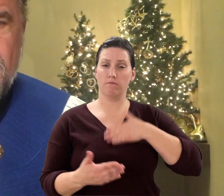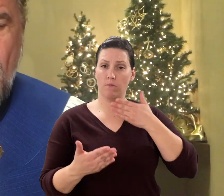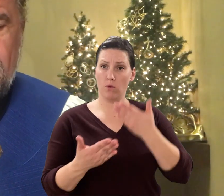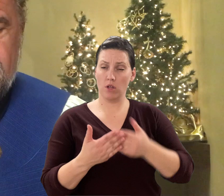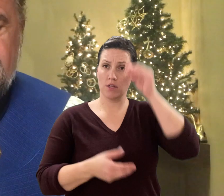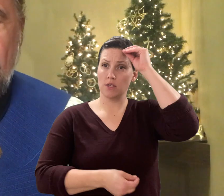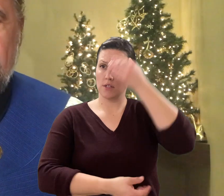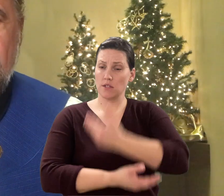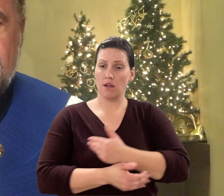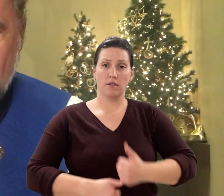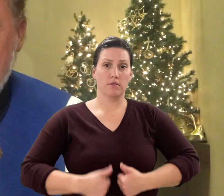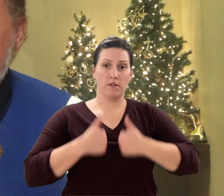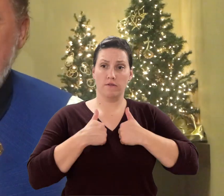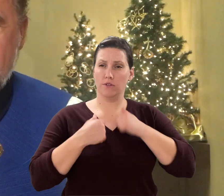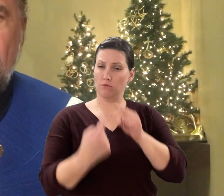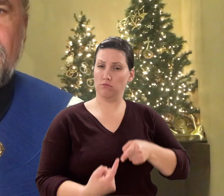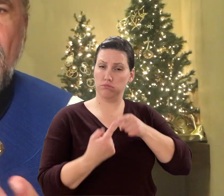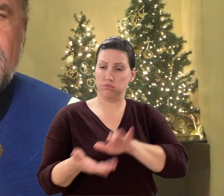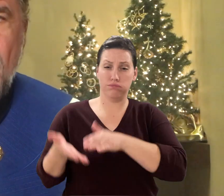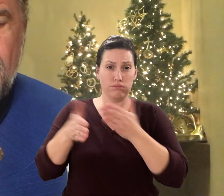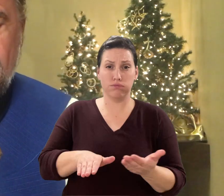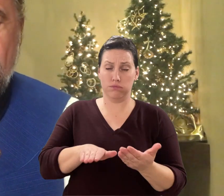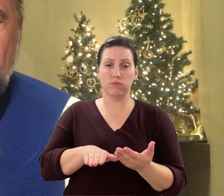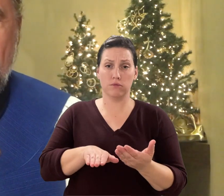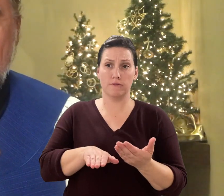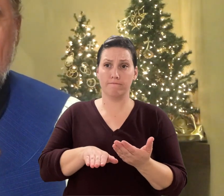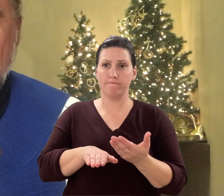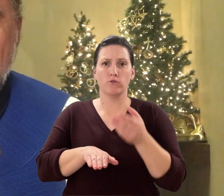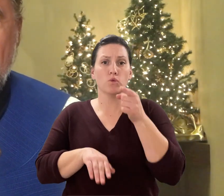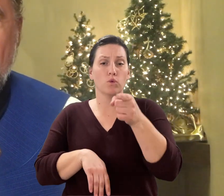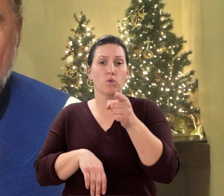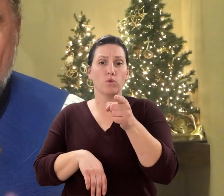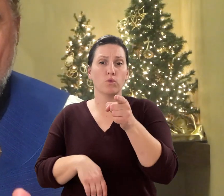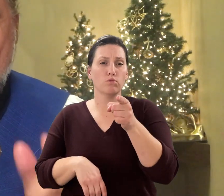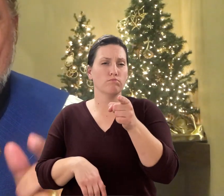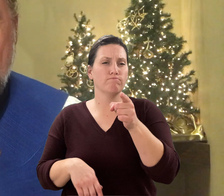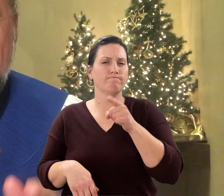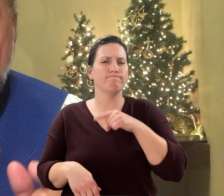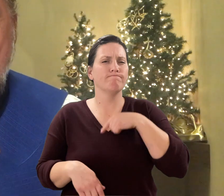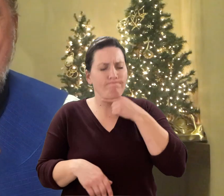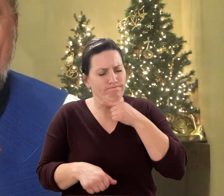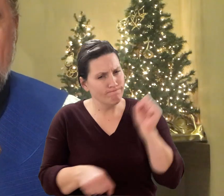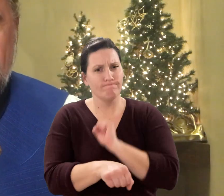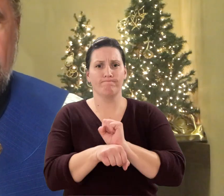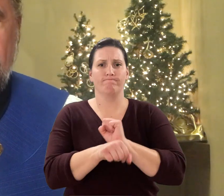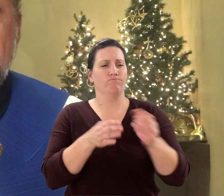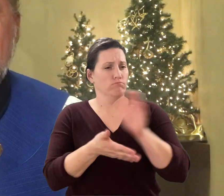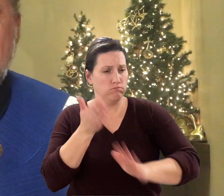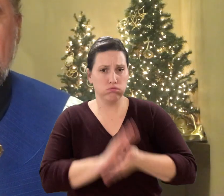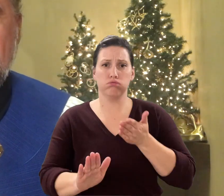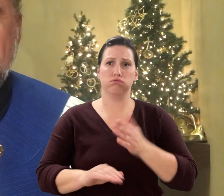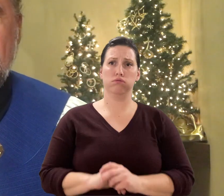only begotten Son, to live and suffer and die for you. You really are